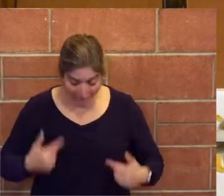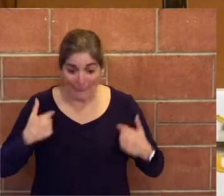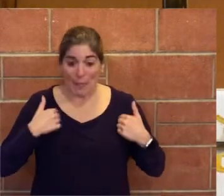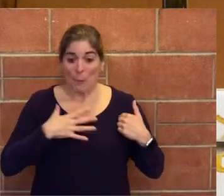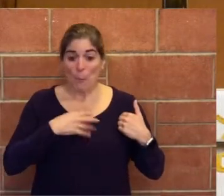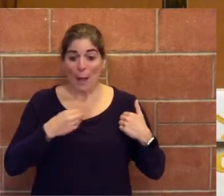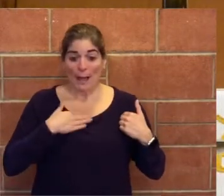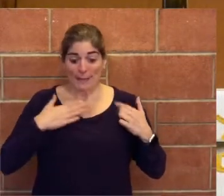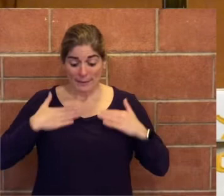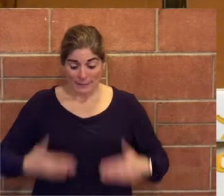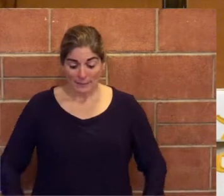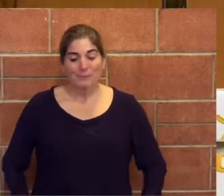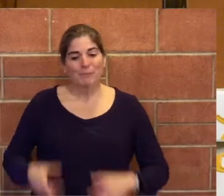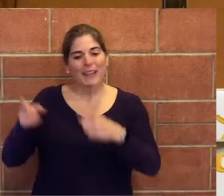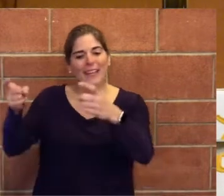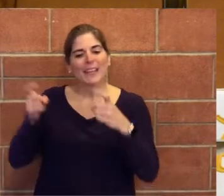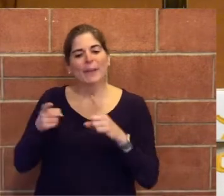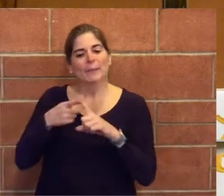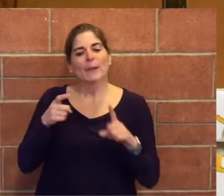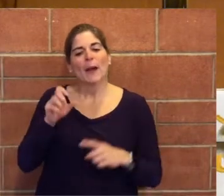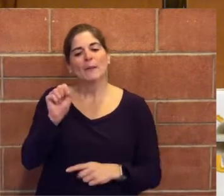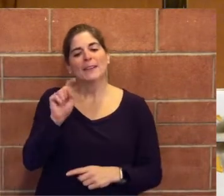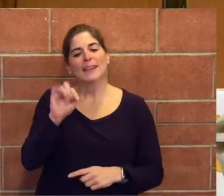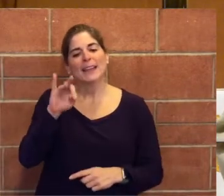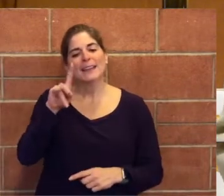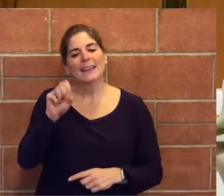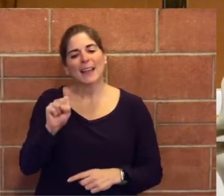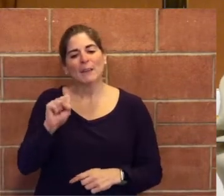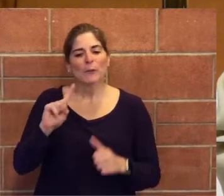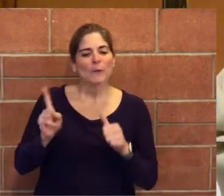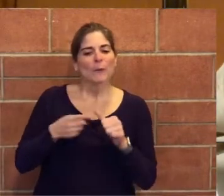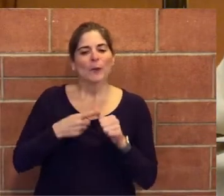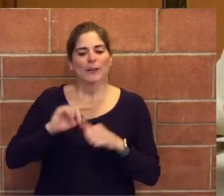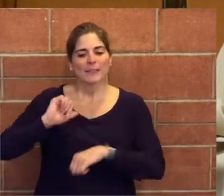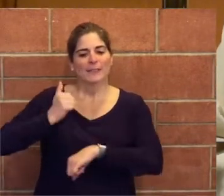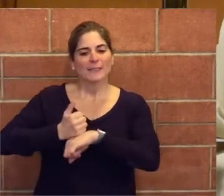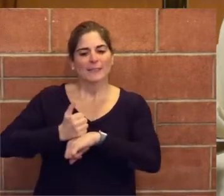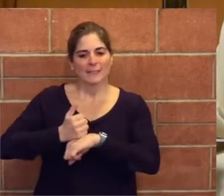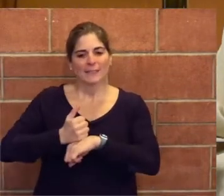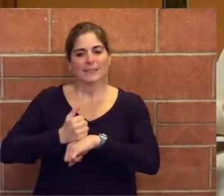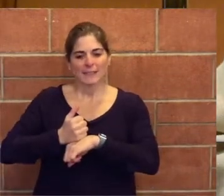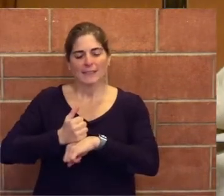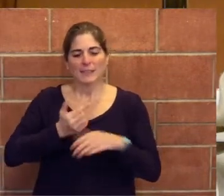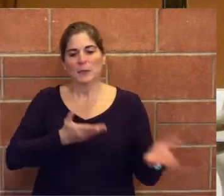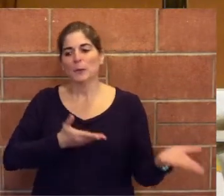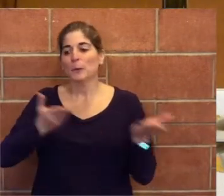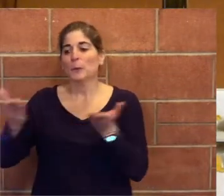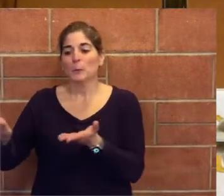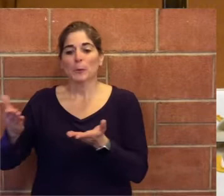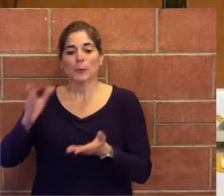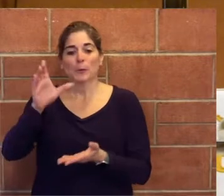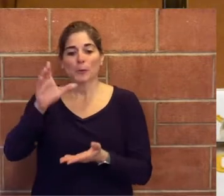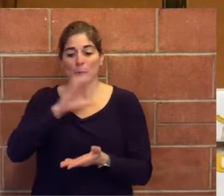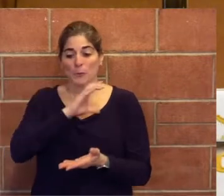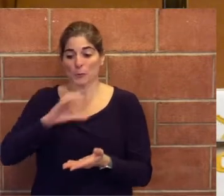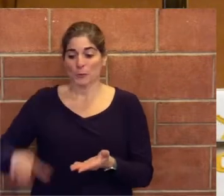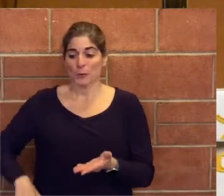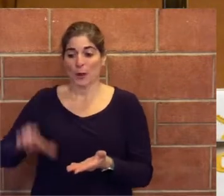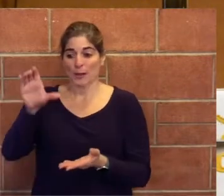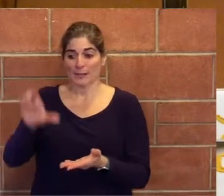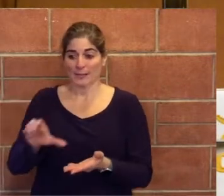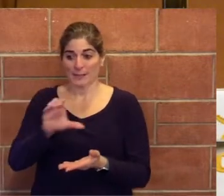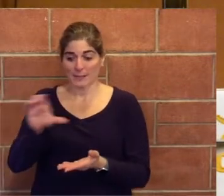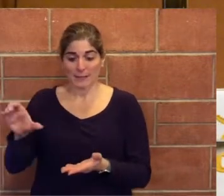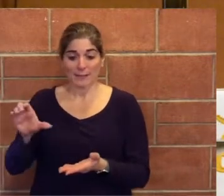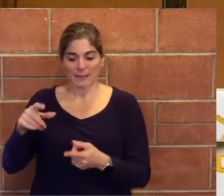Easter chasuble. It was a gift from St. David's when I was called to serve at Cross of Christ. While it is to